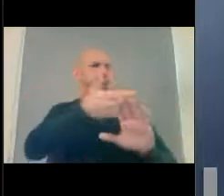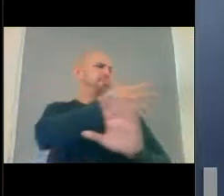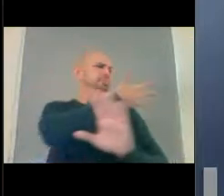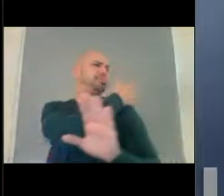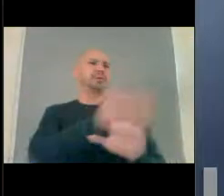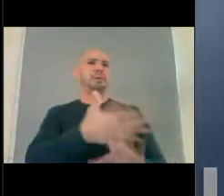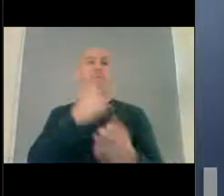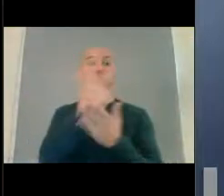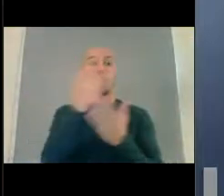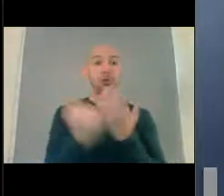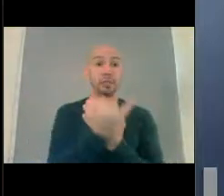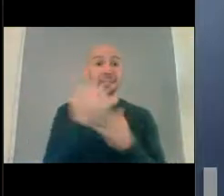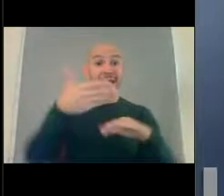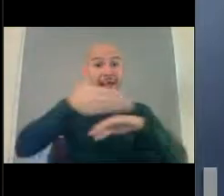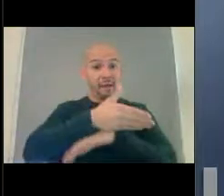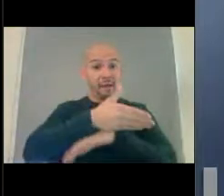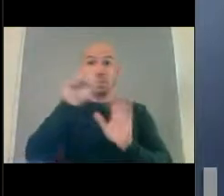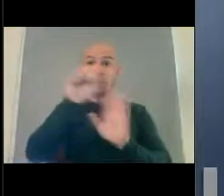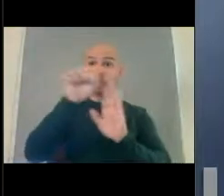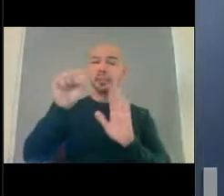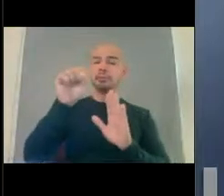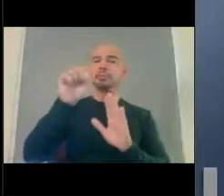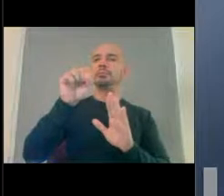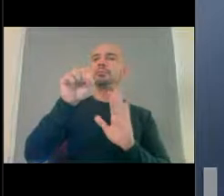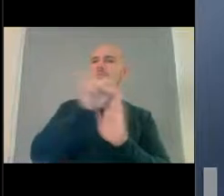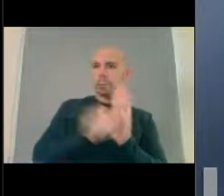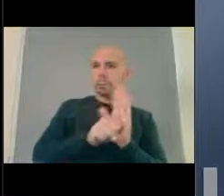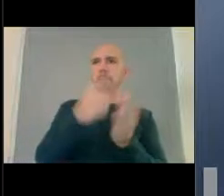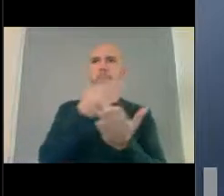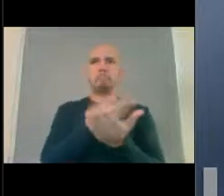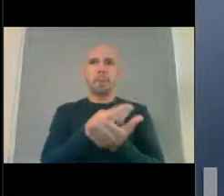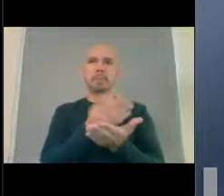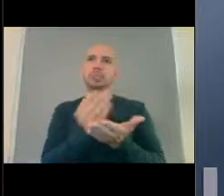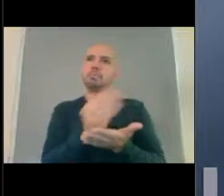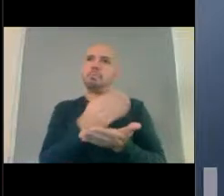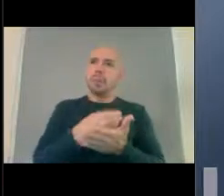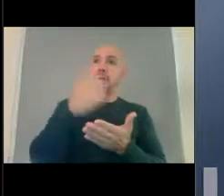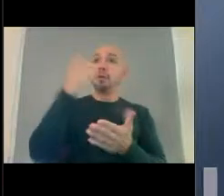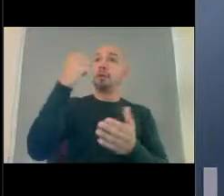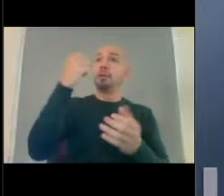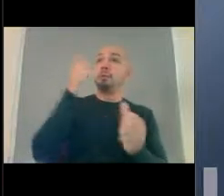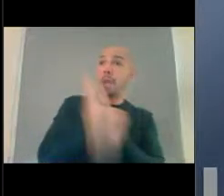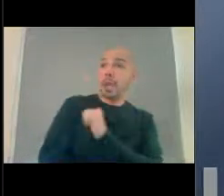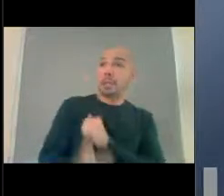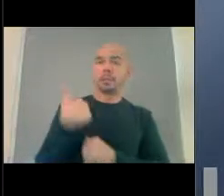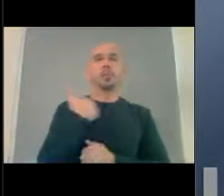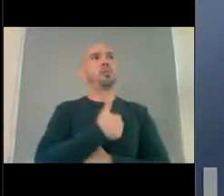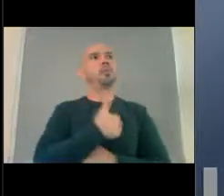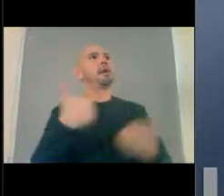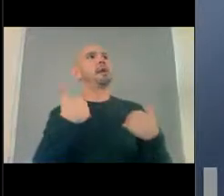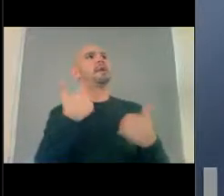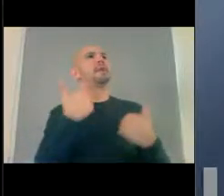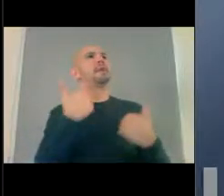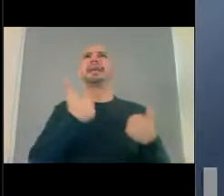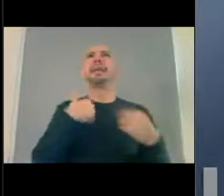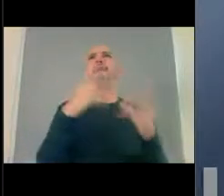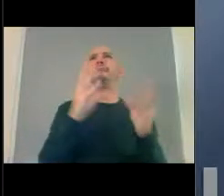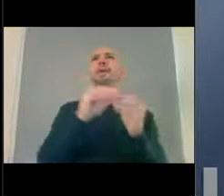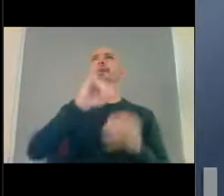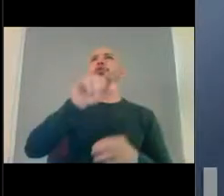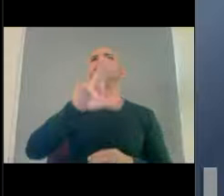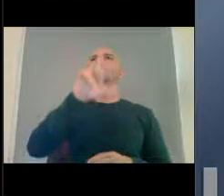after the state budget was signed at the end of june authorizing this increase we held a workshop in mid-july to talk with stakeholders about how